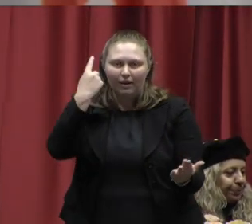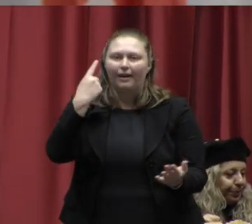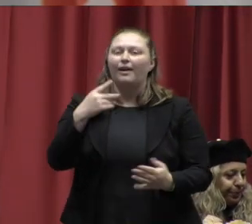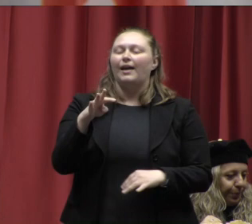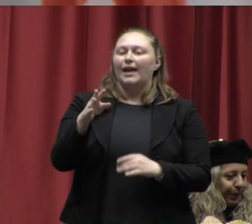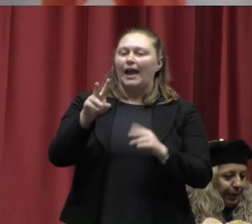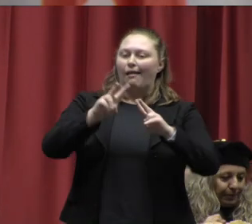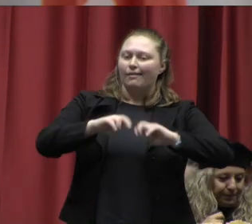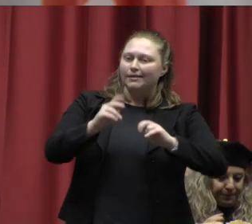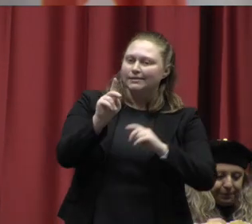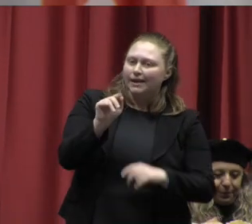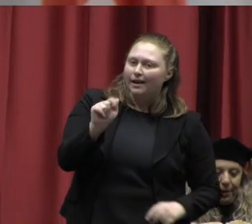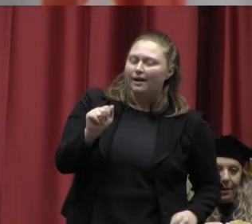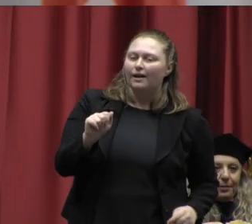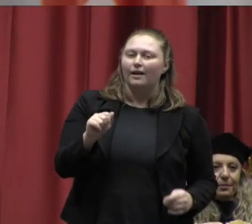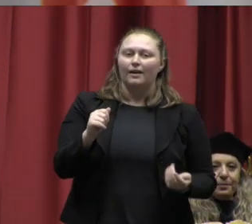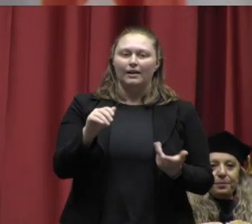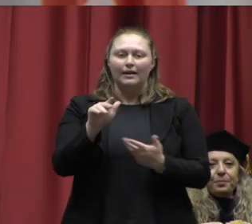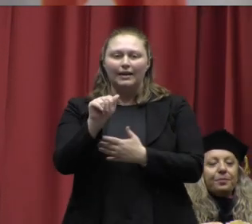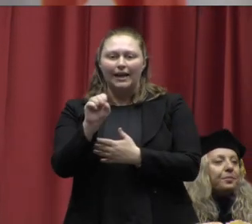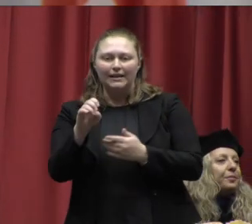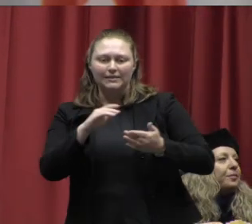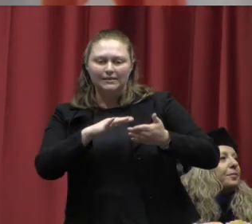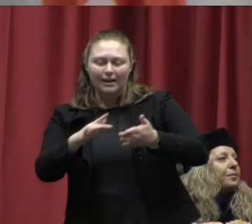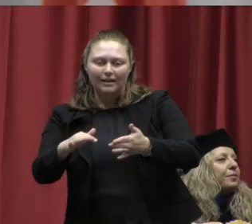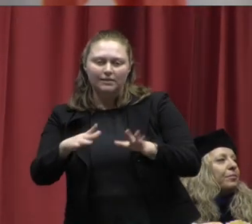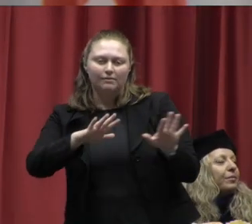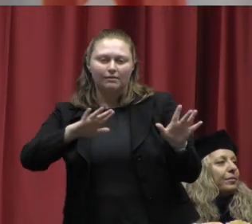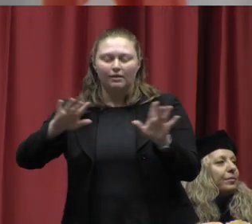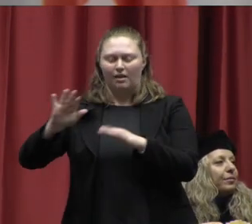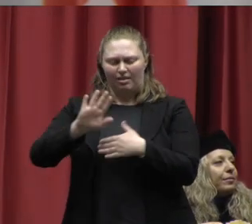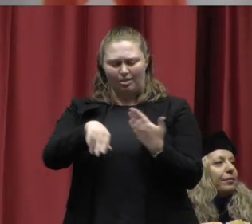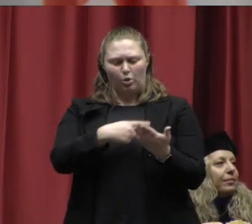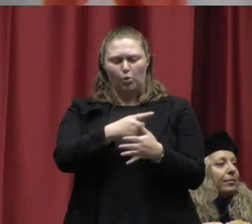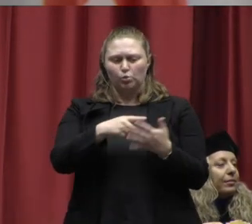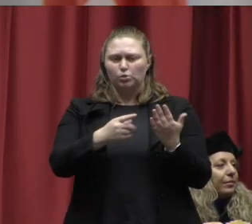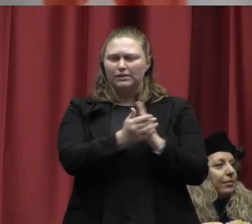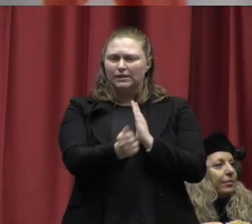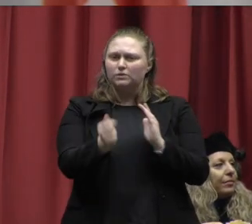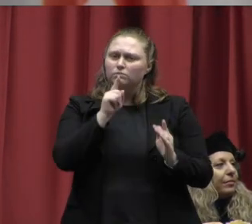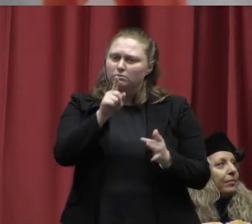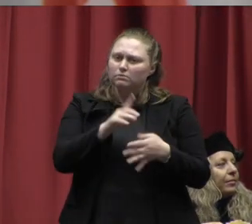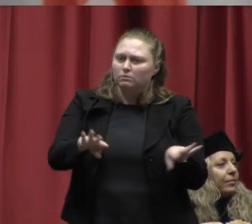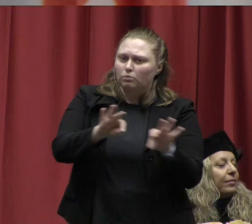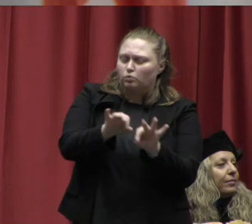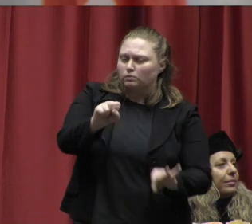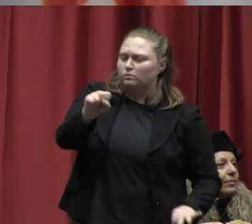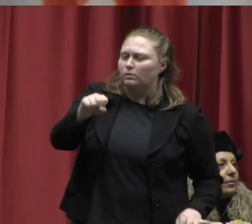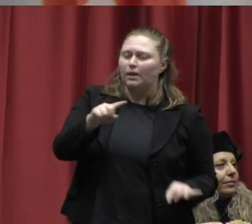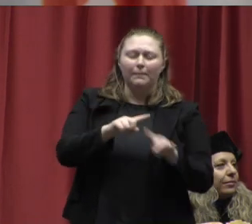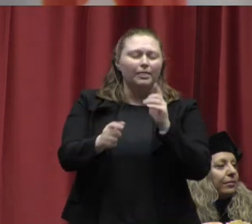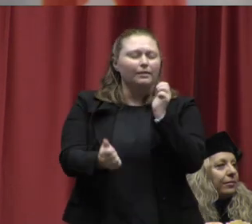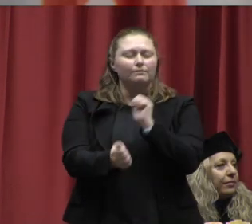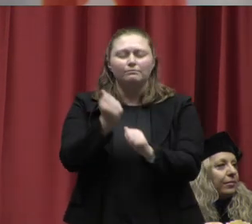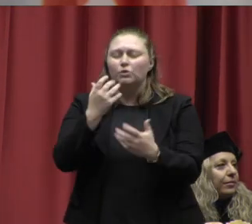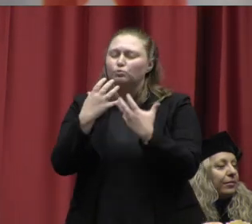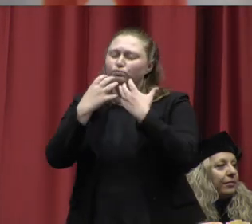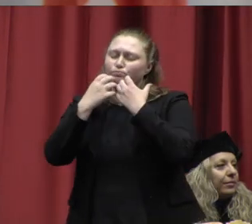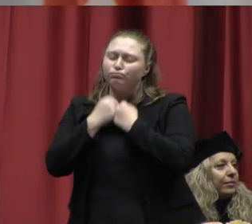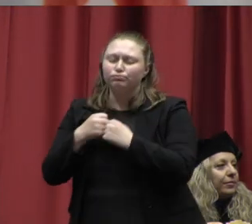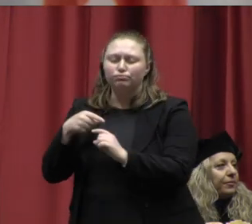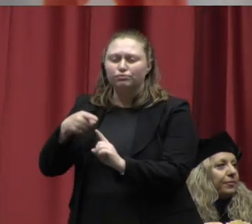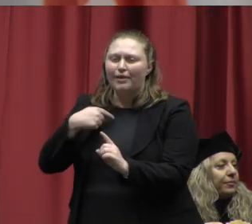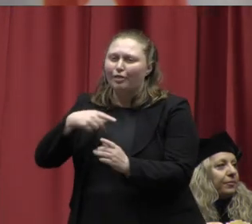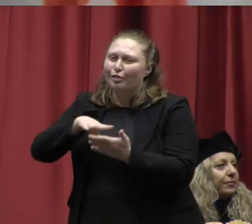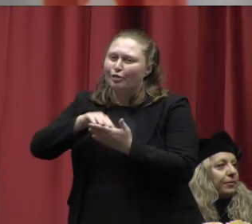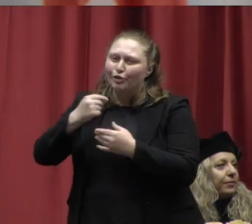data and case studies. While these skills are important, the most valuable thing that I